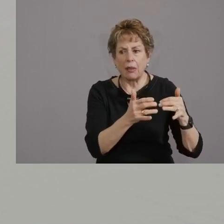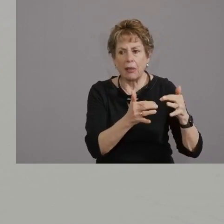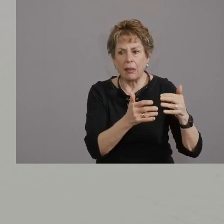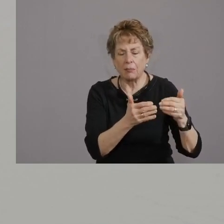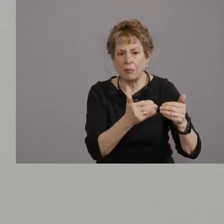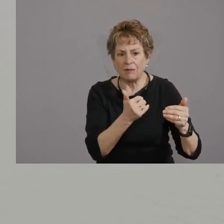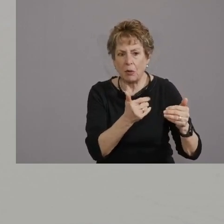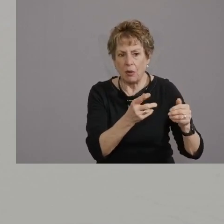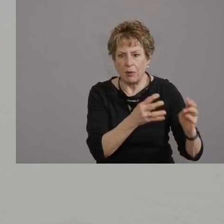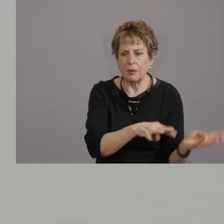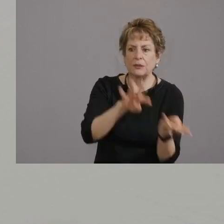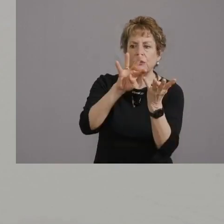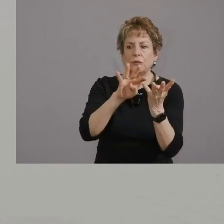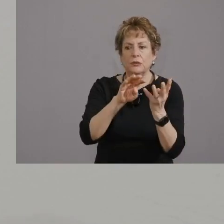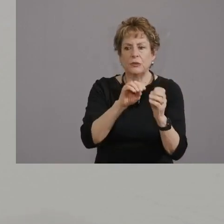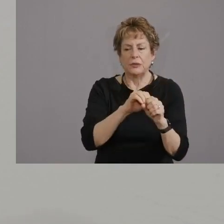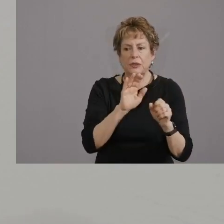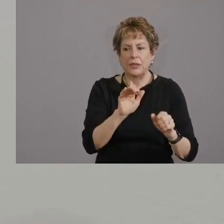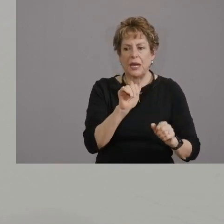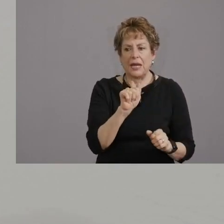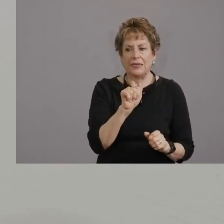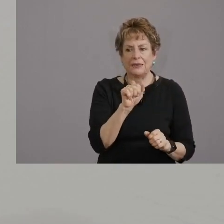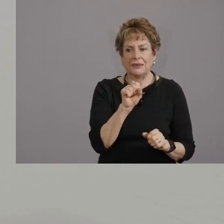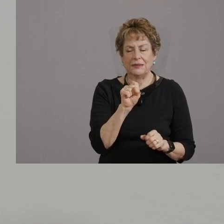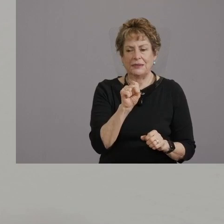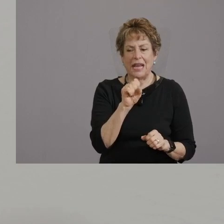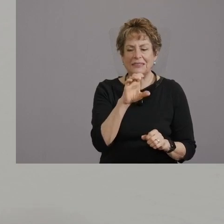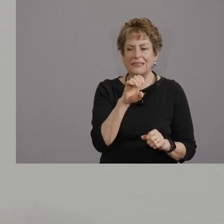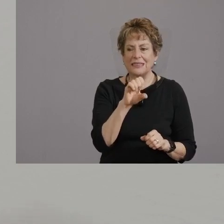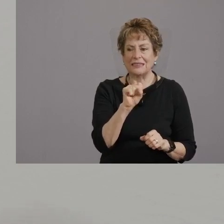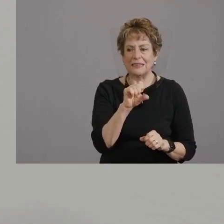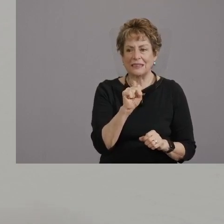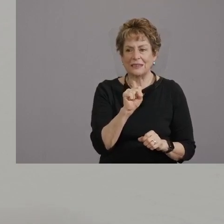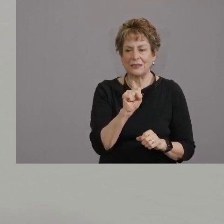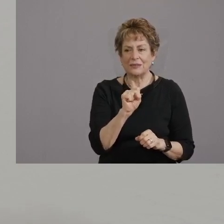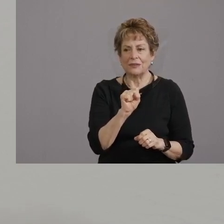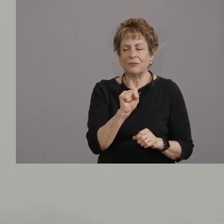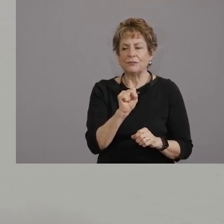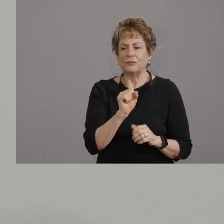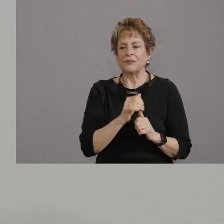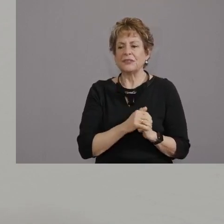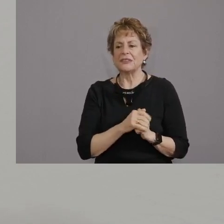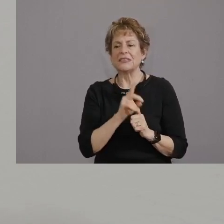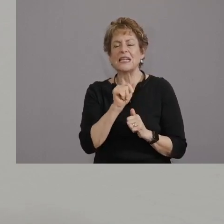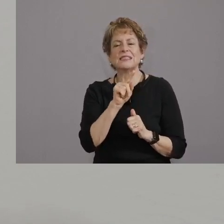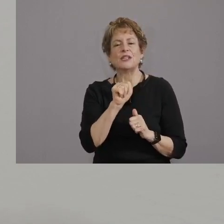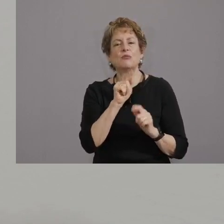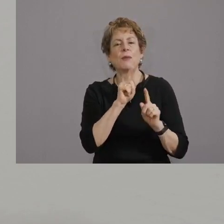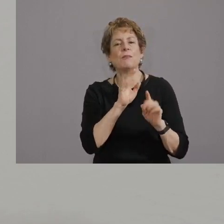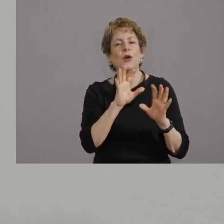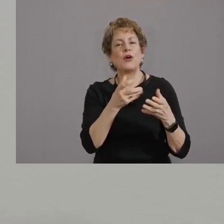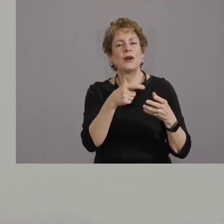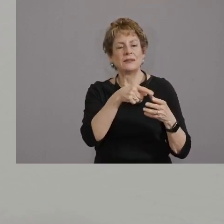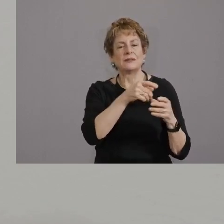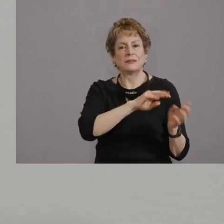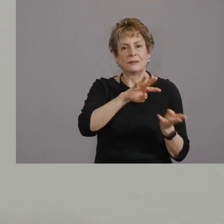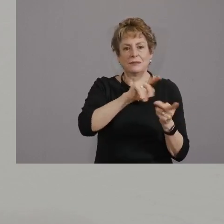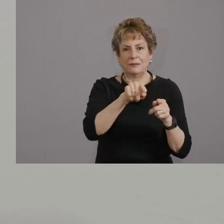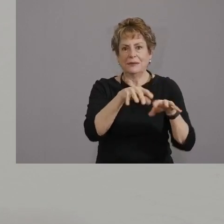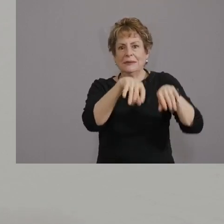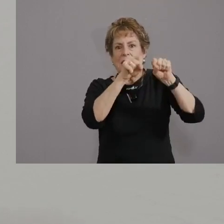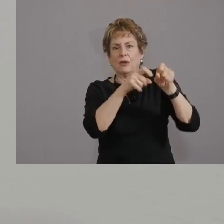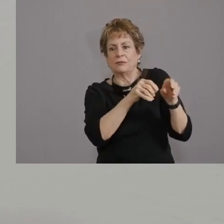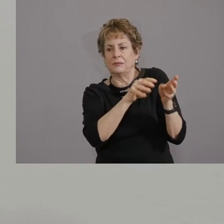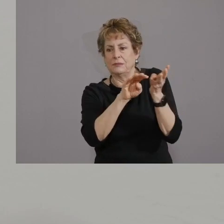data from. And so we even know, like, if you go look at it on Tuesday, it's going to be 5 days behind because they're not going to update on the federal holiday, and they update